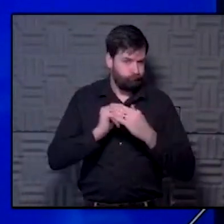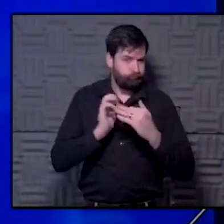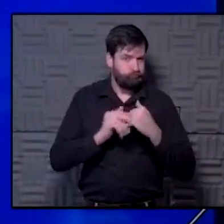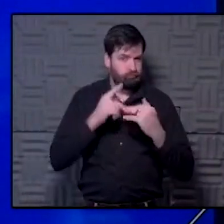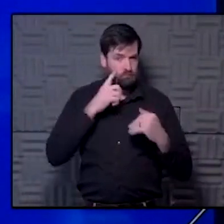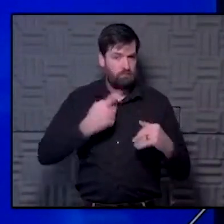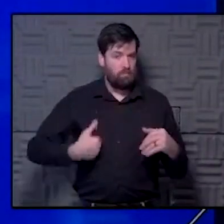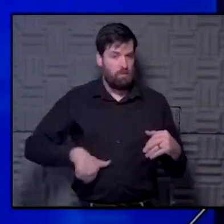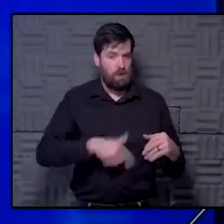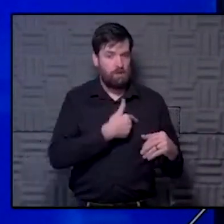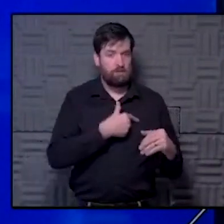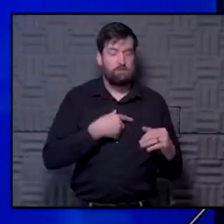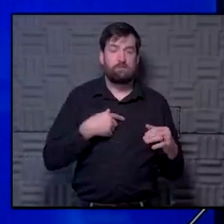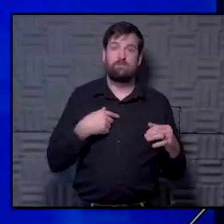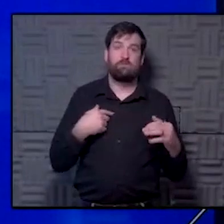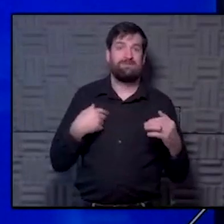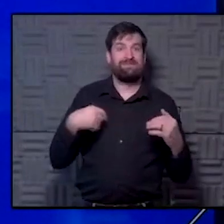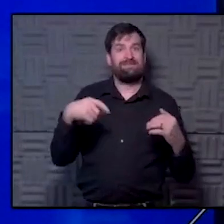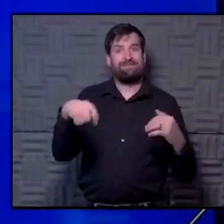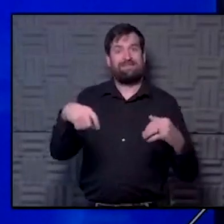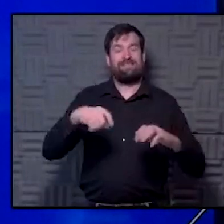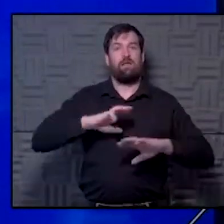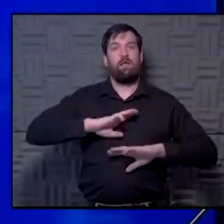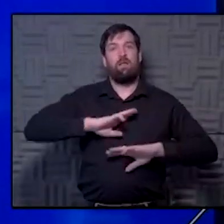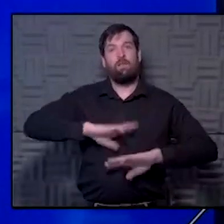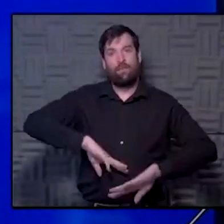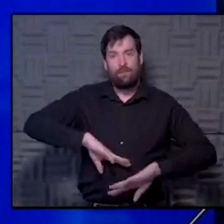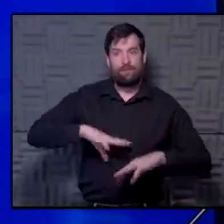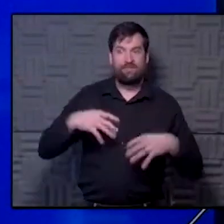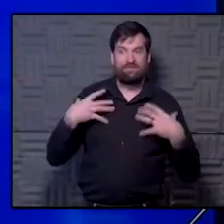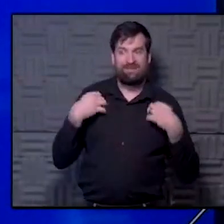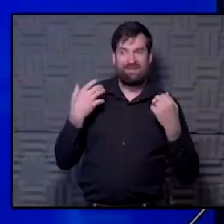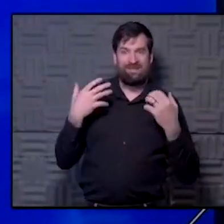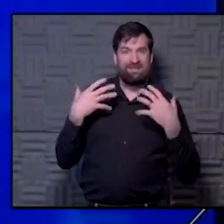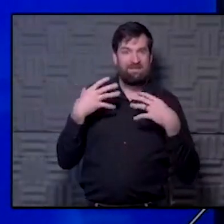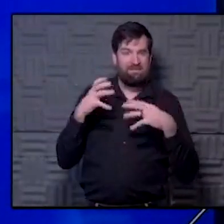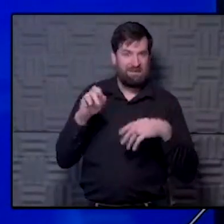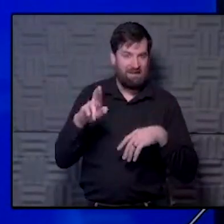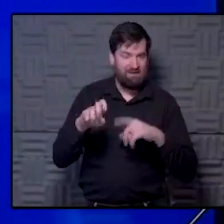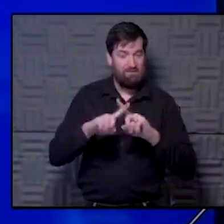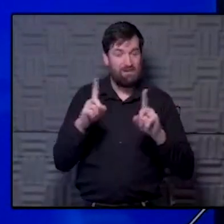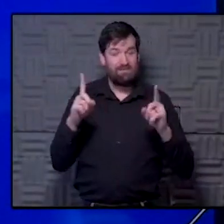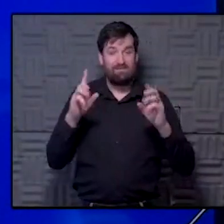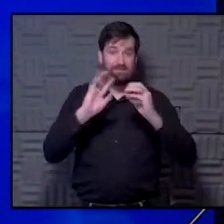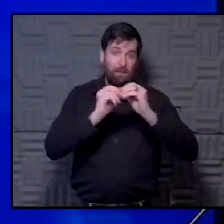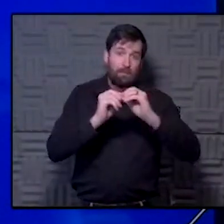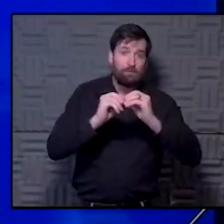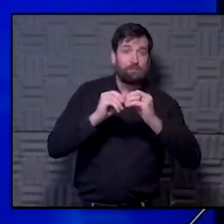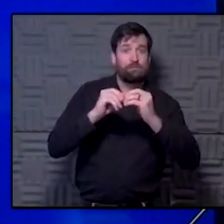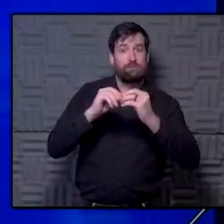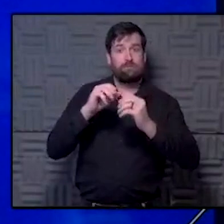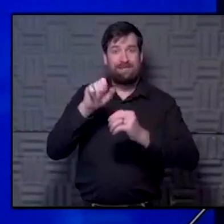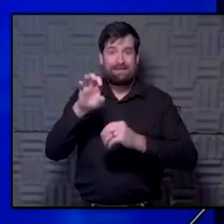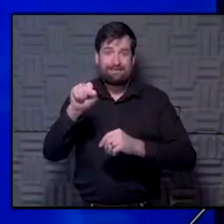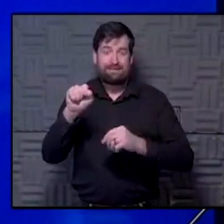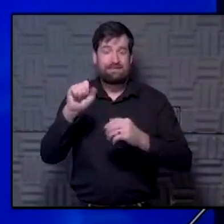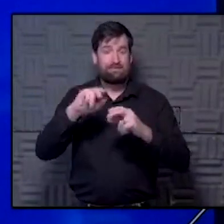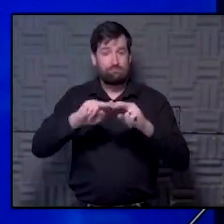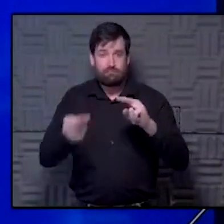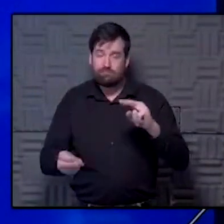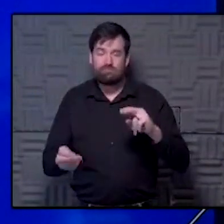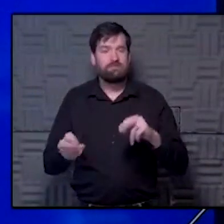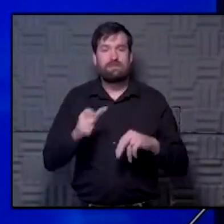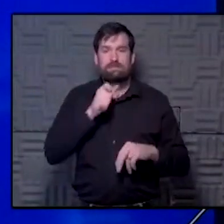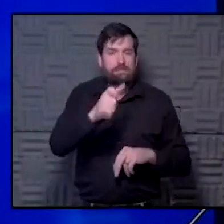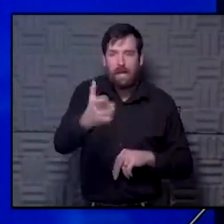could use a little bit of a breather around the healthcare delivery space, the numbers of cases and hospitalizations might be declining. That's definitely not because there's not disease